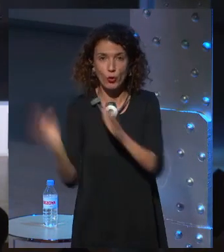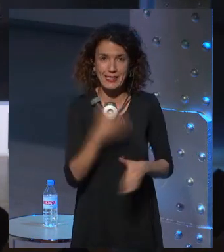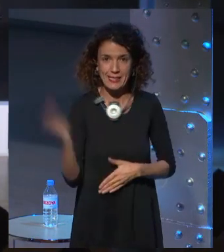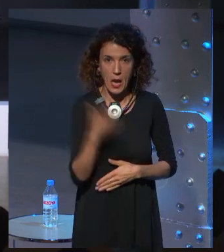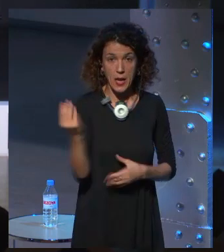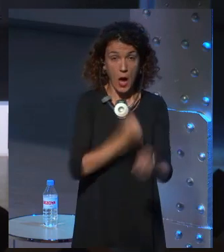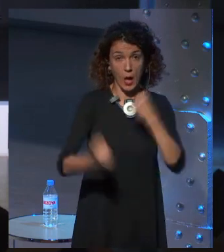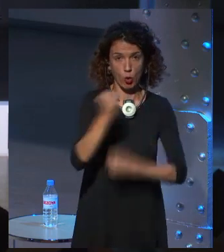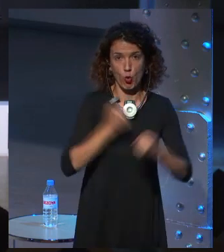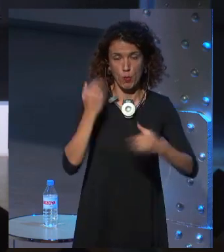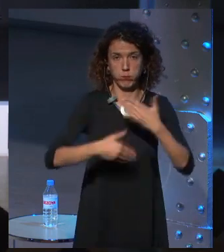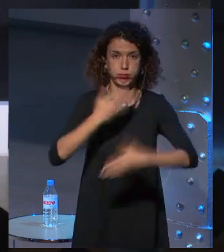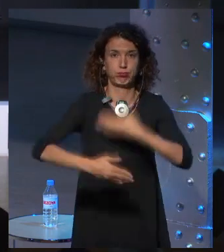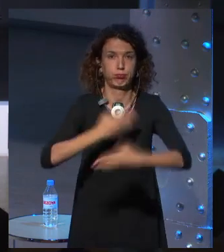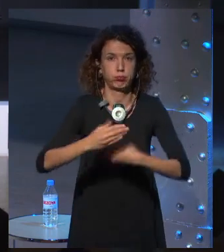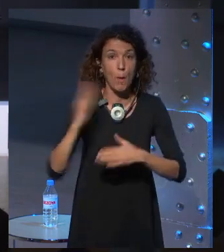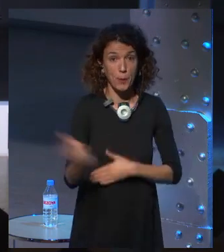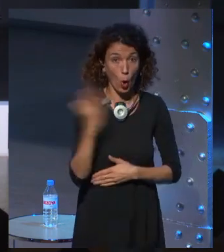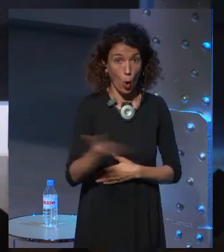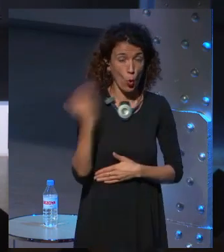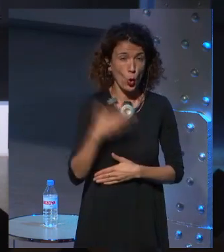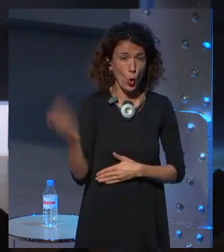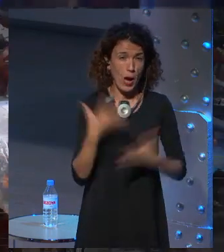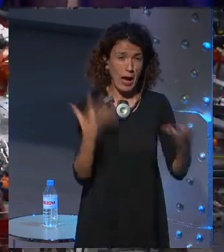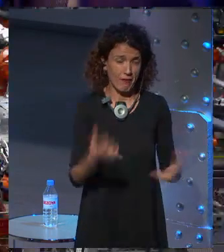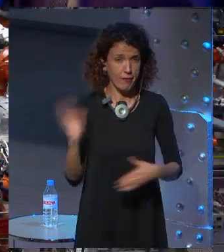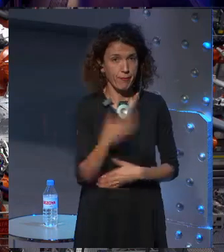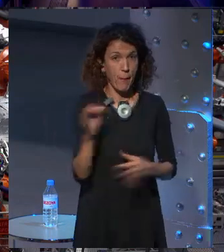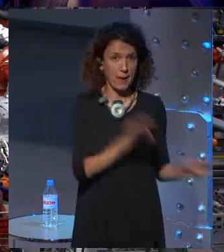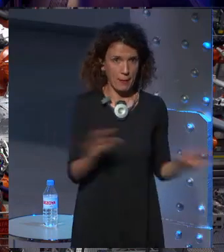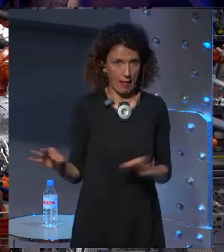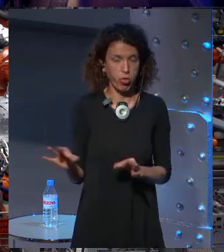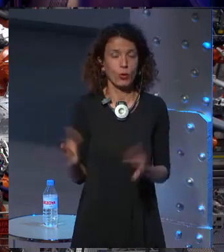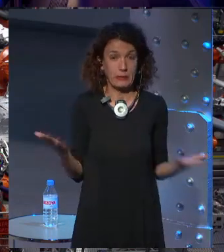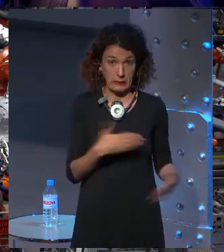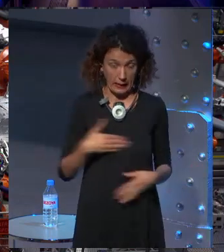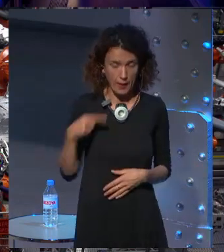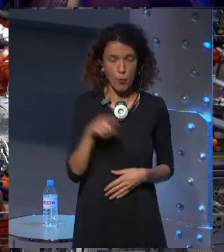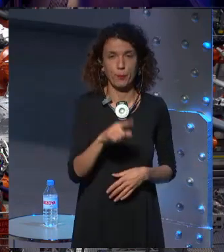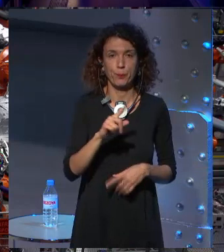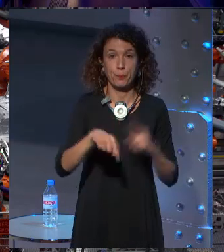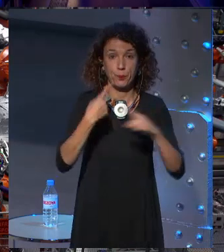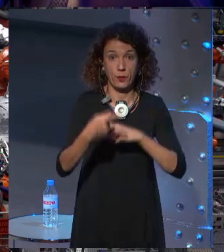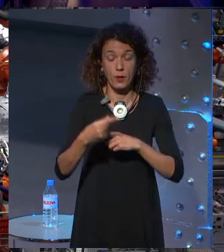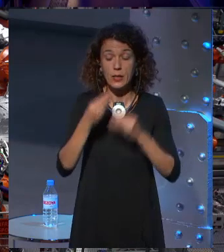But now let's fast forward to 2017. We're in the 21st century.